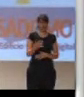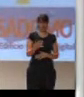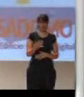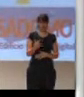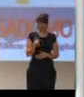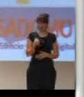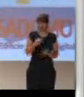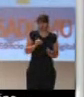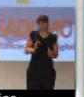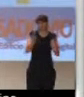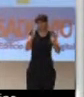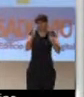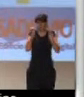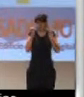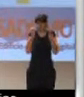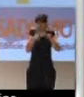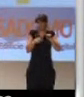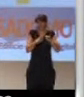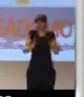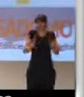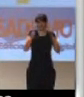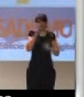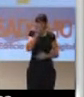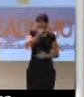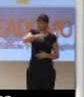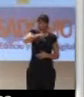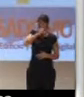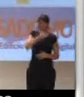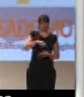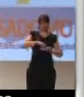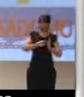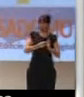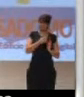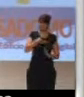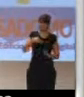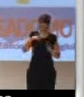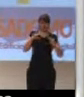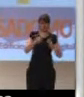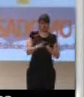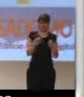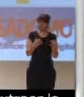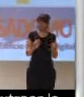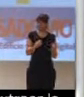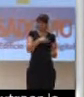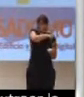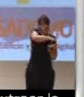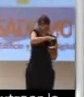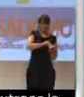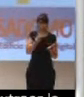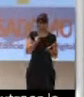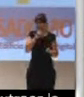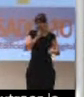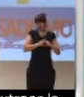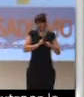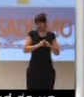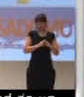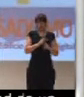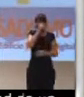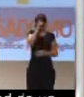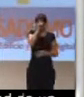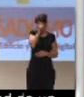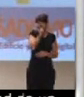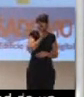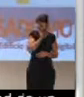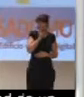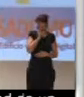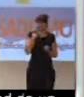home. And also at INREDIS we tried to research on how to extract what we